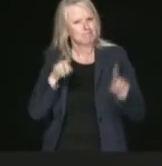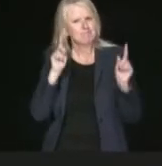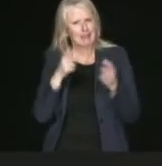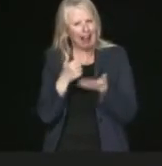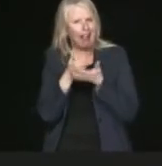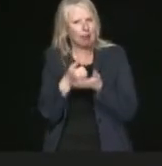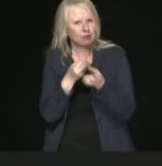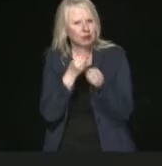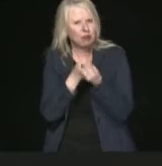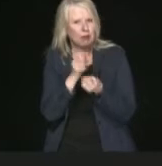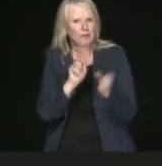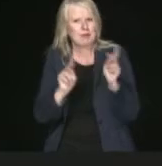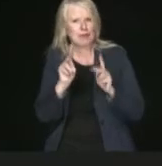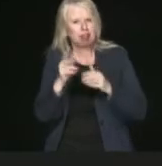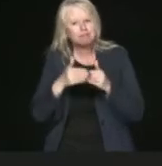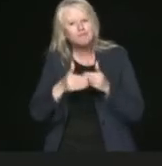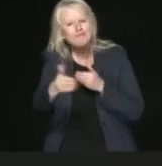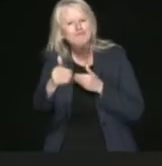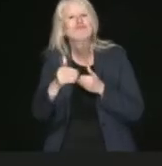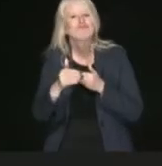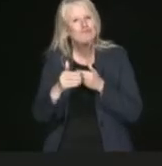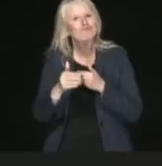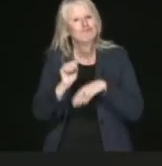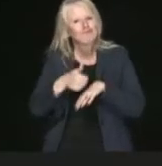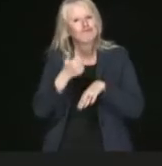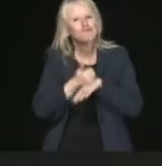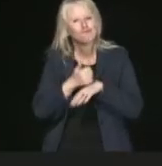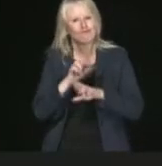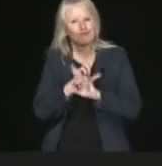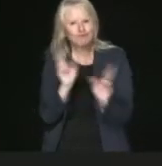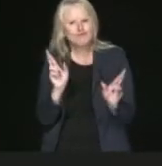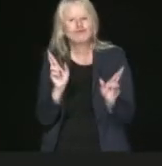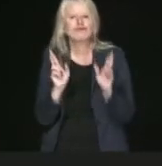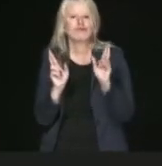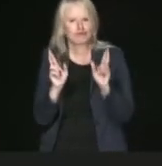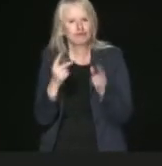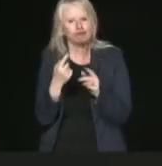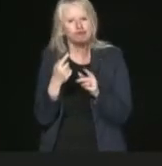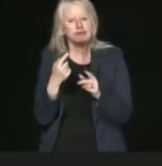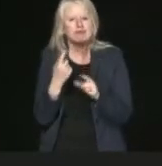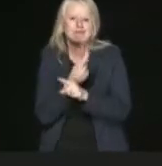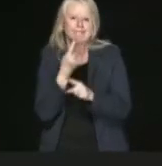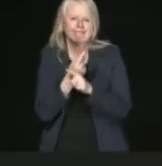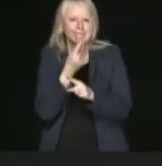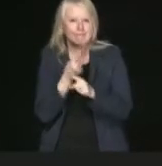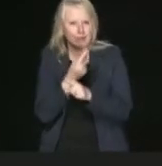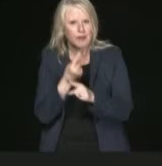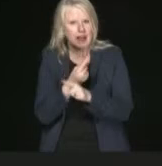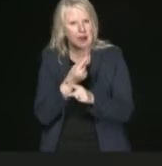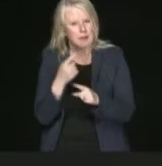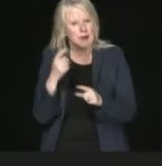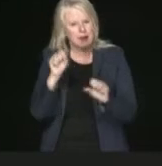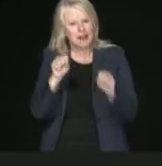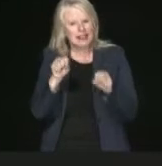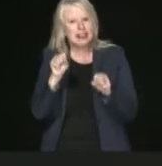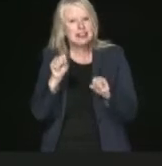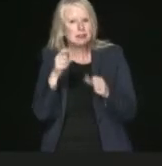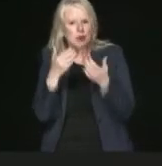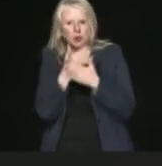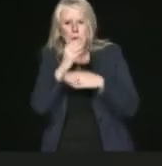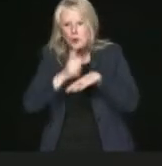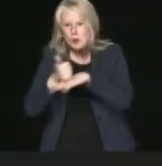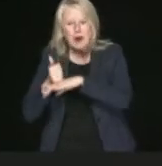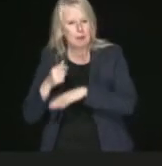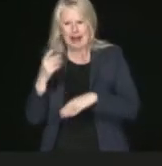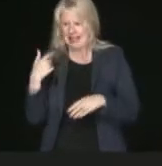of being able to bring in additional measures that are appropriate and maybe new as well. But as I say, we've shown that we can